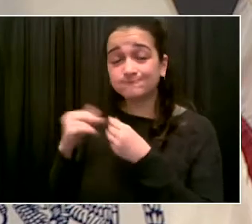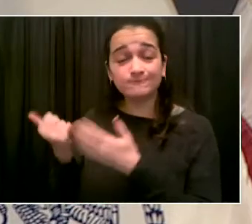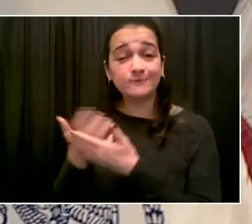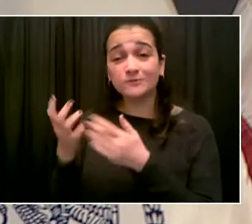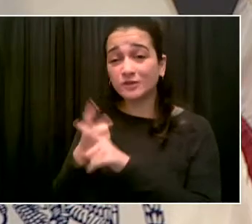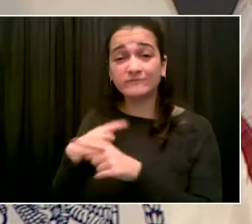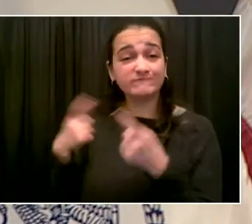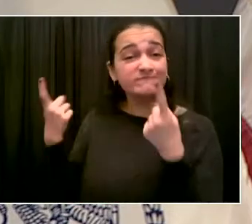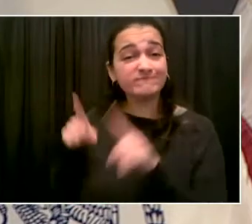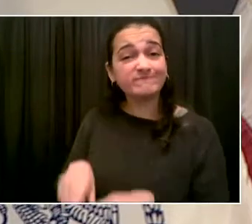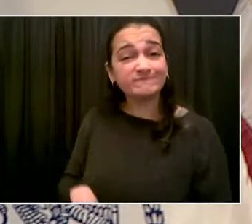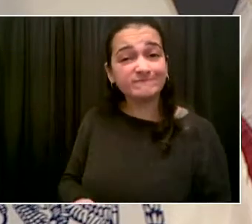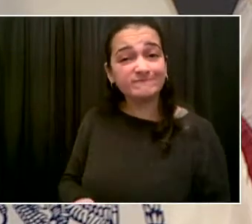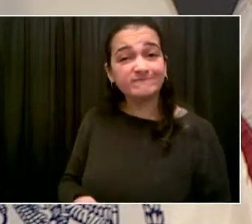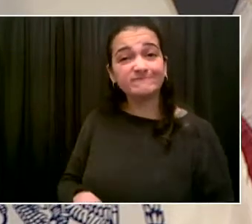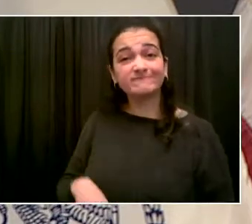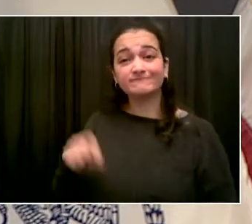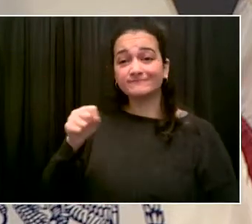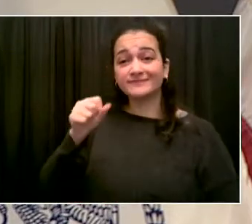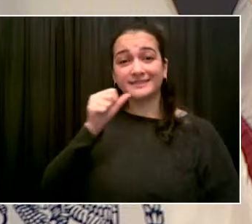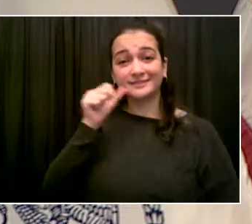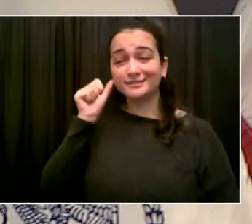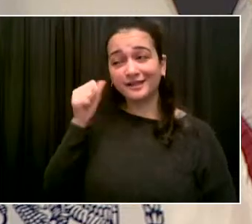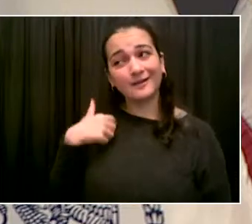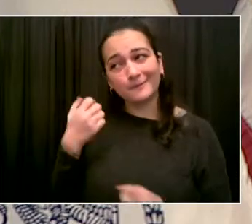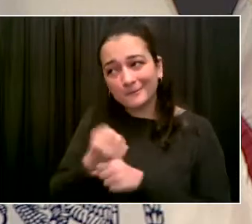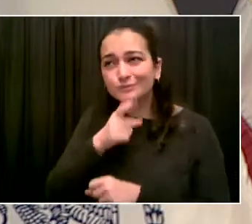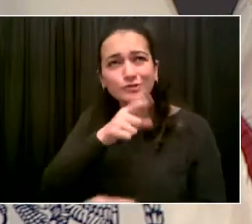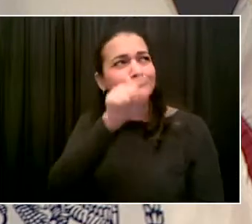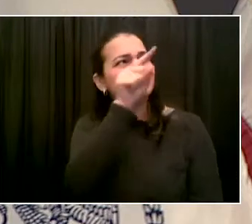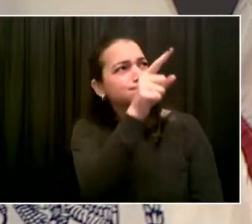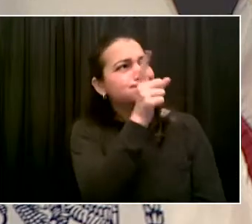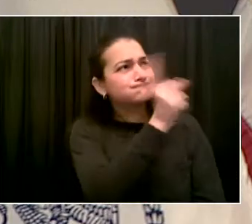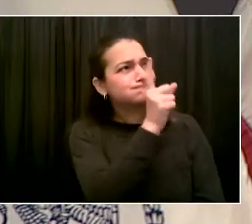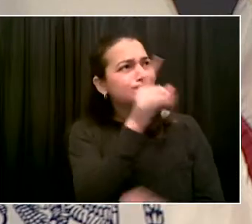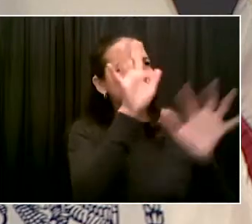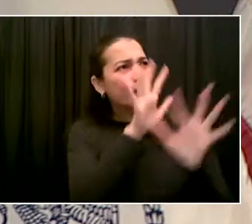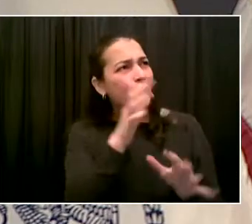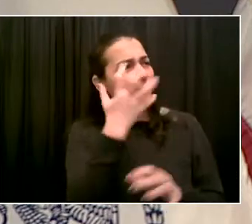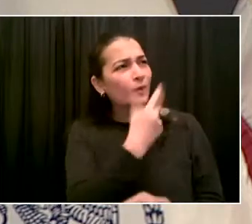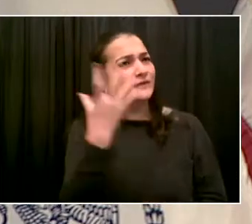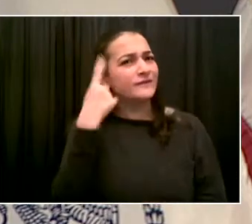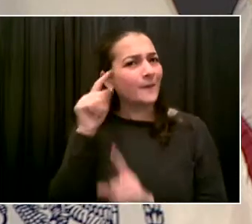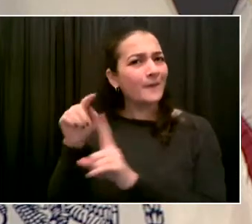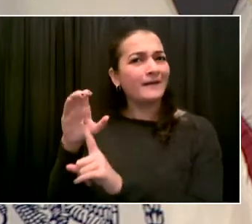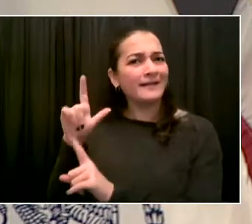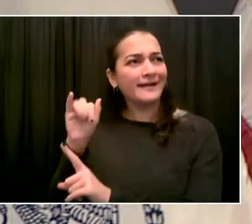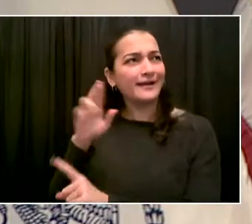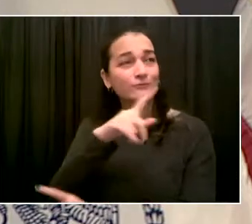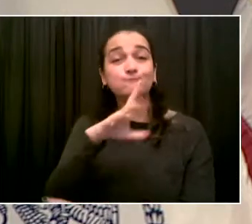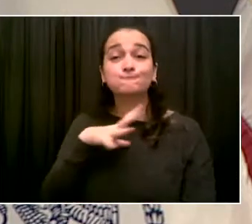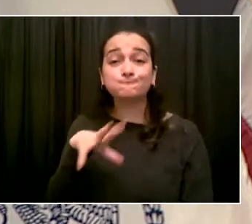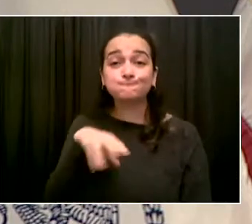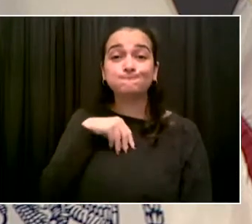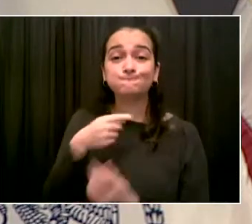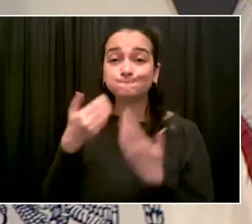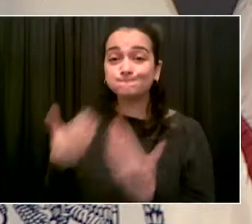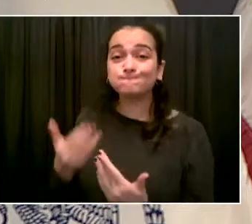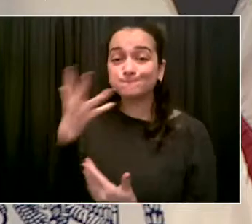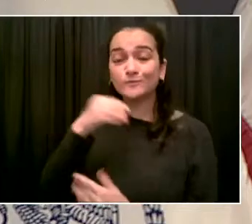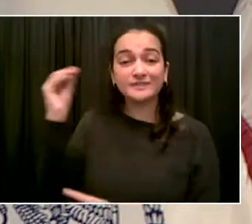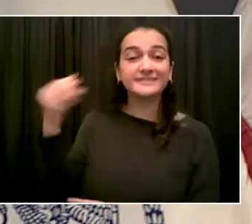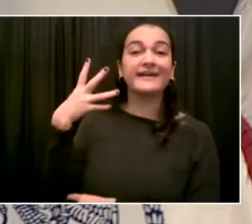have travelers coming back from the UK. Thank you for the great partnership, and thank you for your enthusiasm and your love for New York City. It's really shining